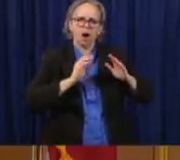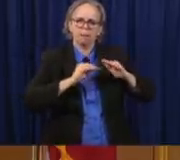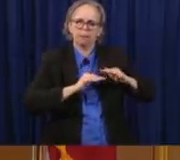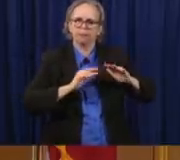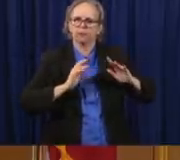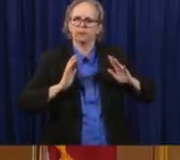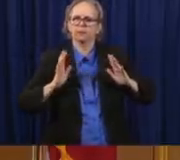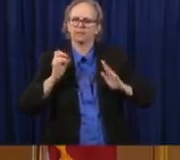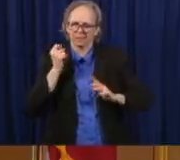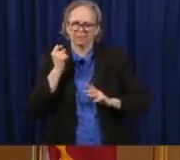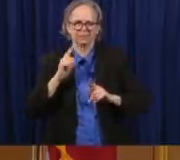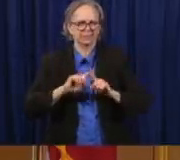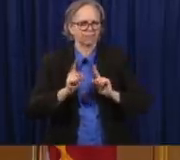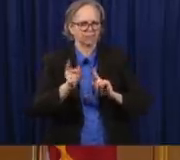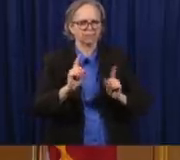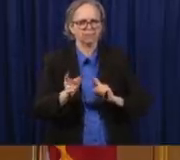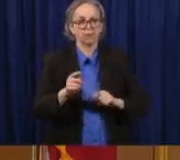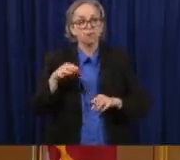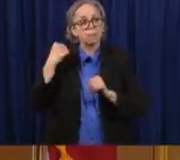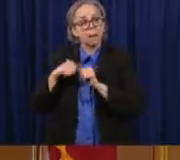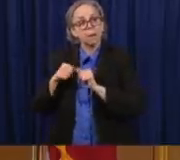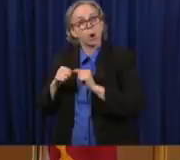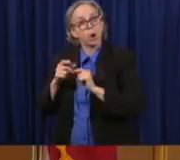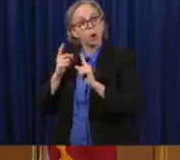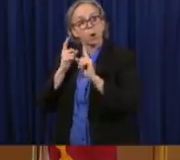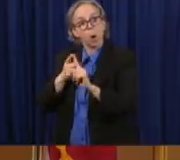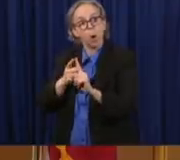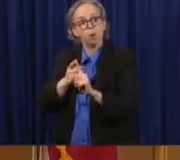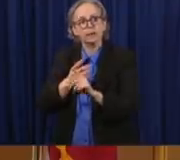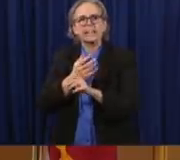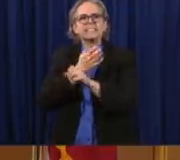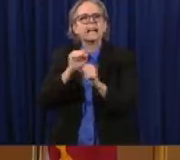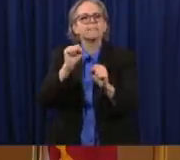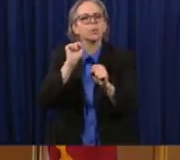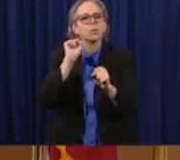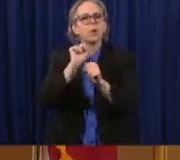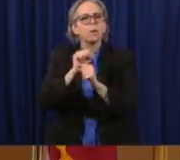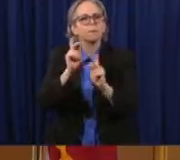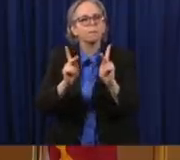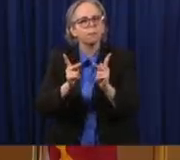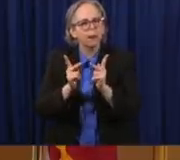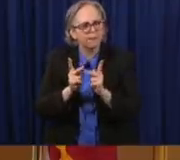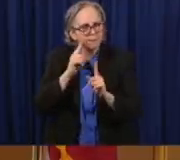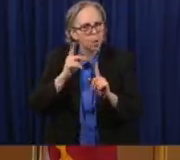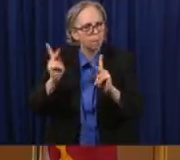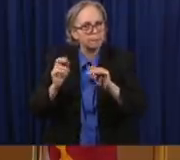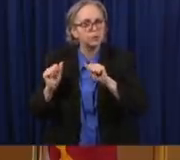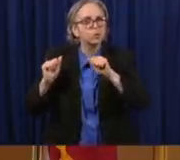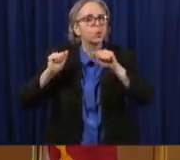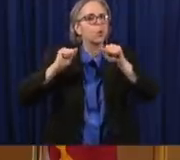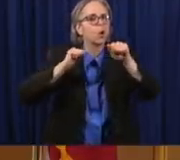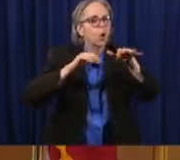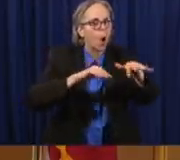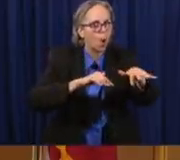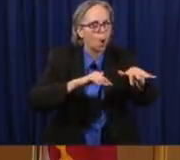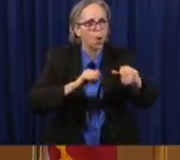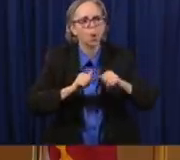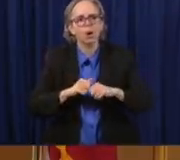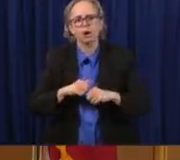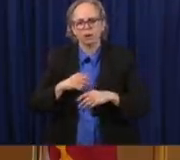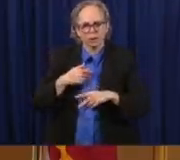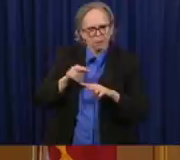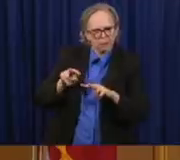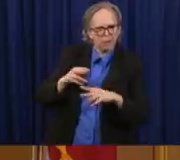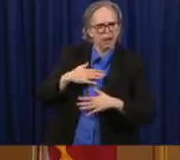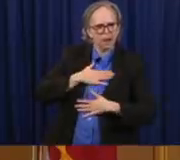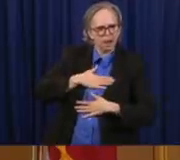for people to work, we want to get the economy moving again, all that pretty much goes out the window when